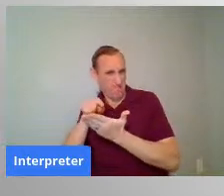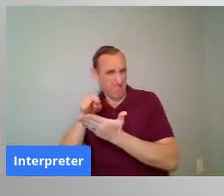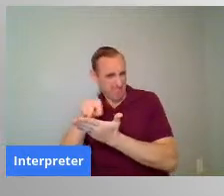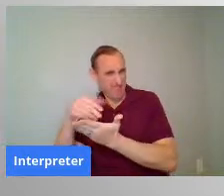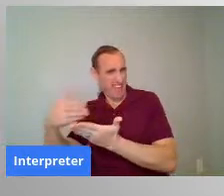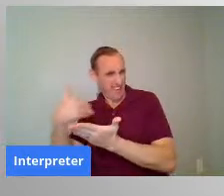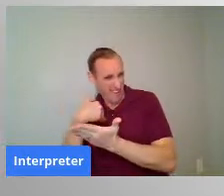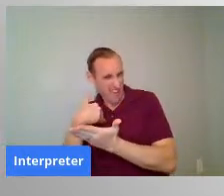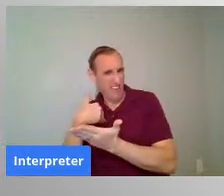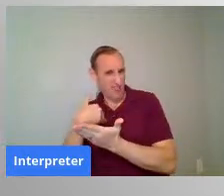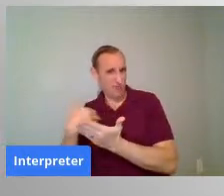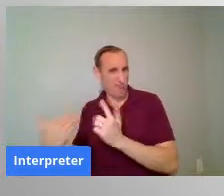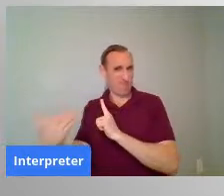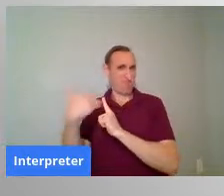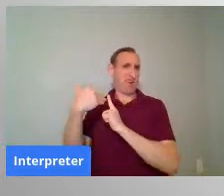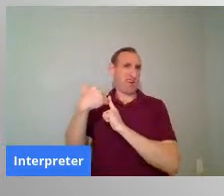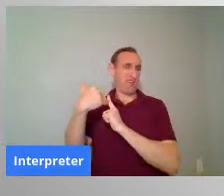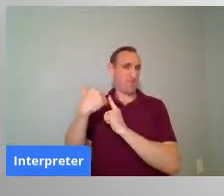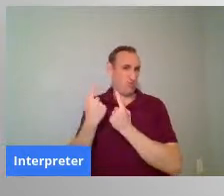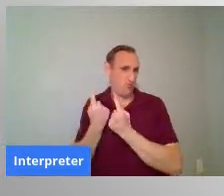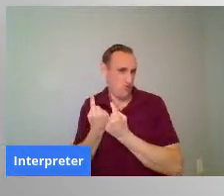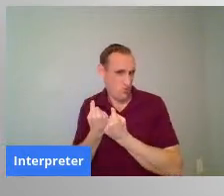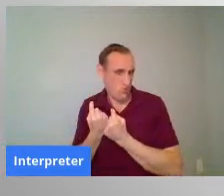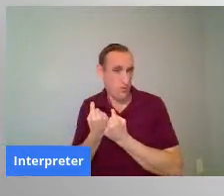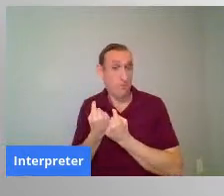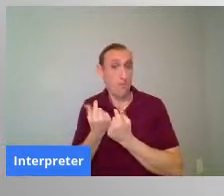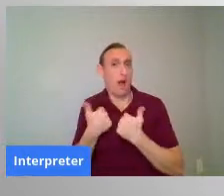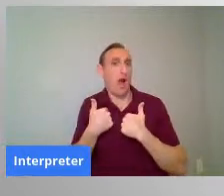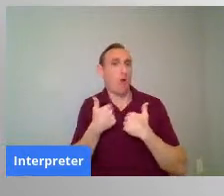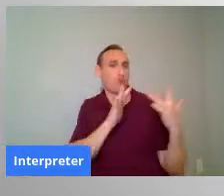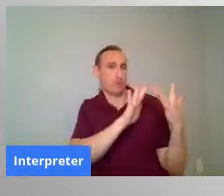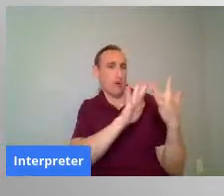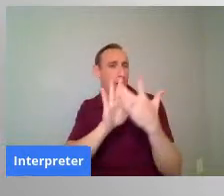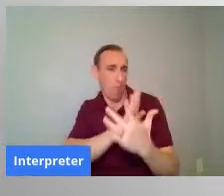we are trying to be creative, but I will reach out to the board